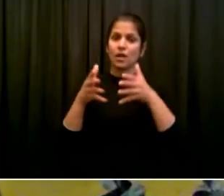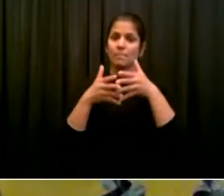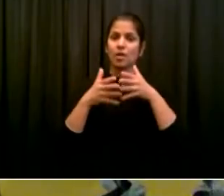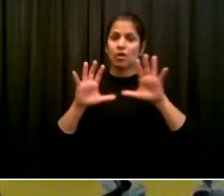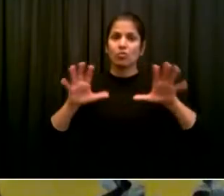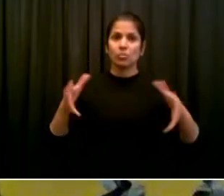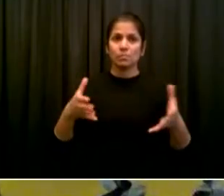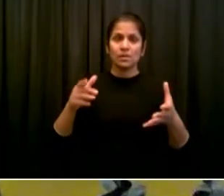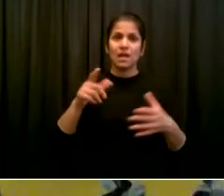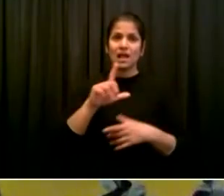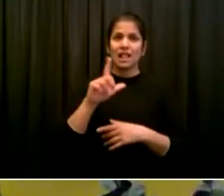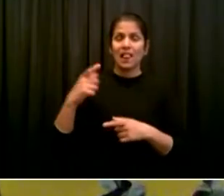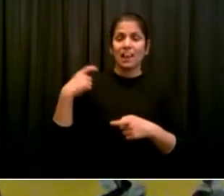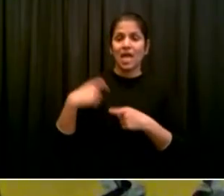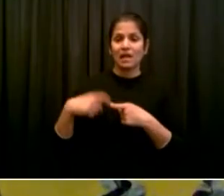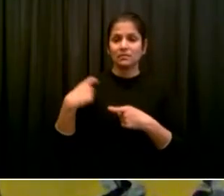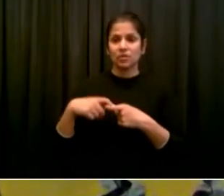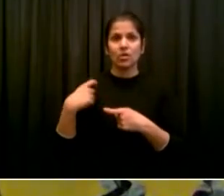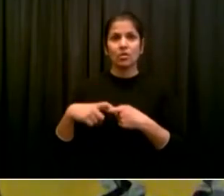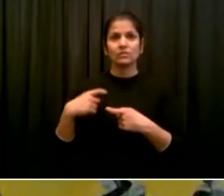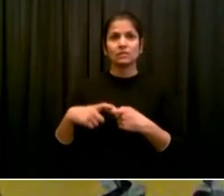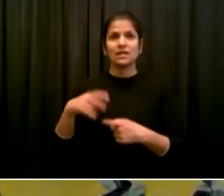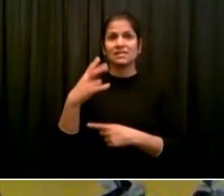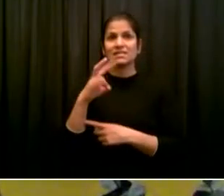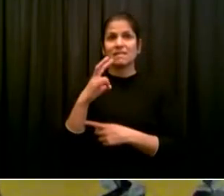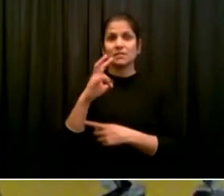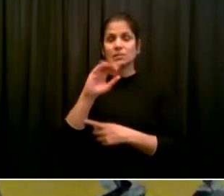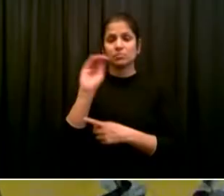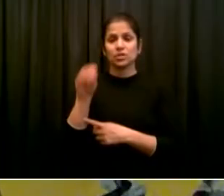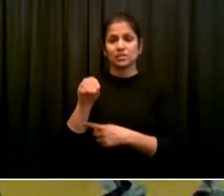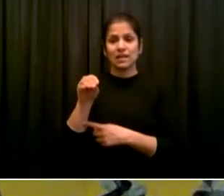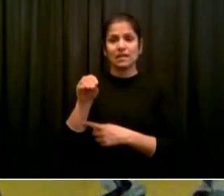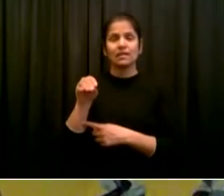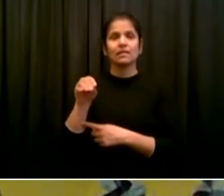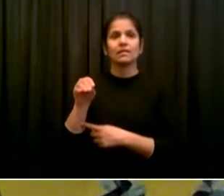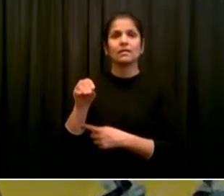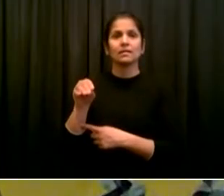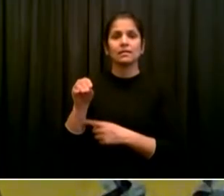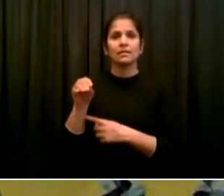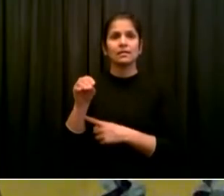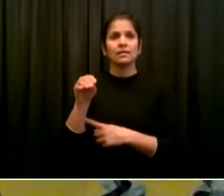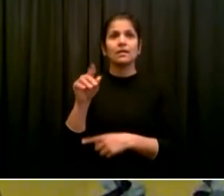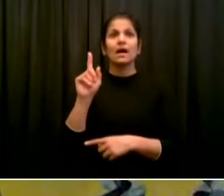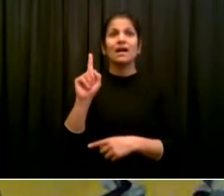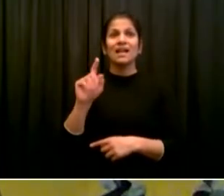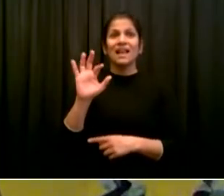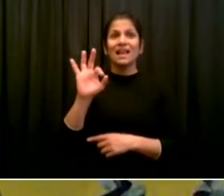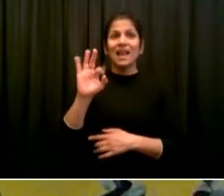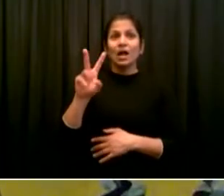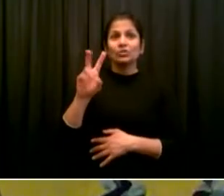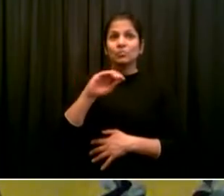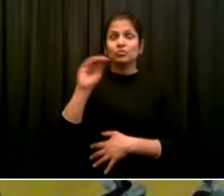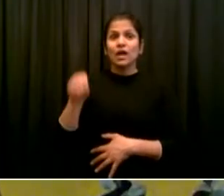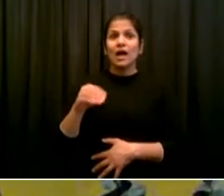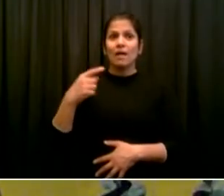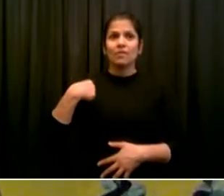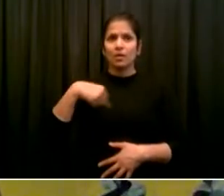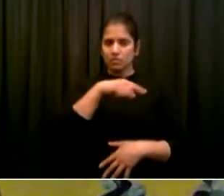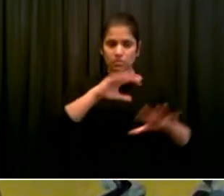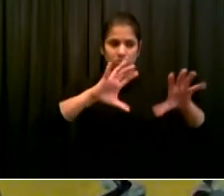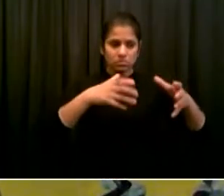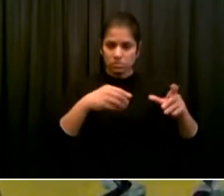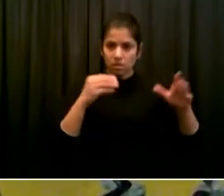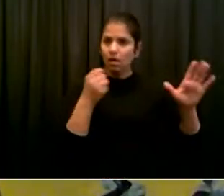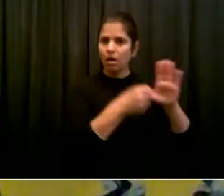York State, where we make up 92% of the population of our prison system. And so as long as we have those numbers, those